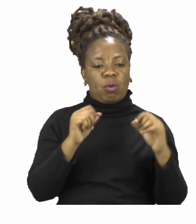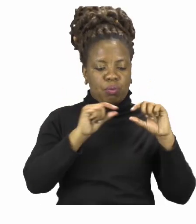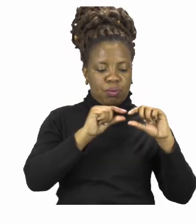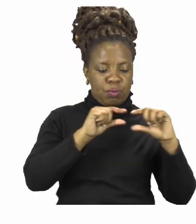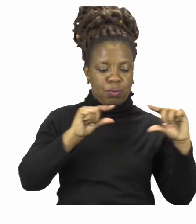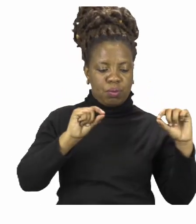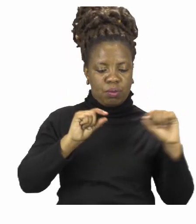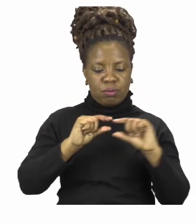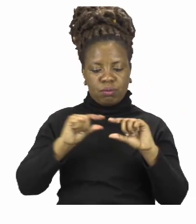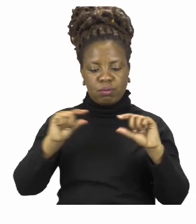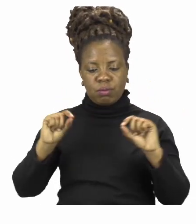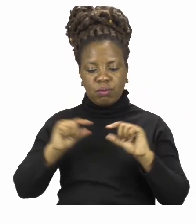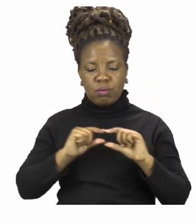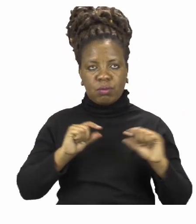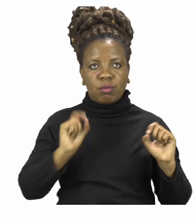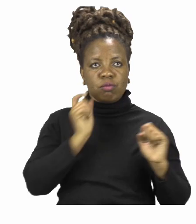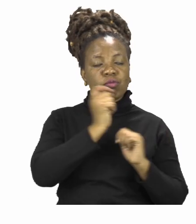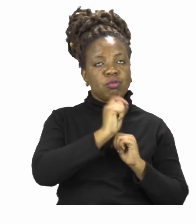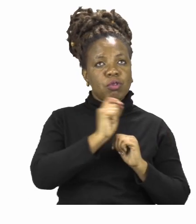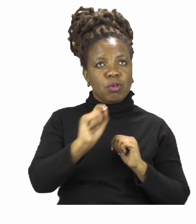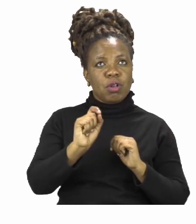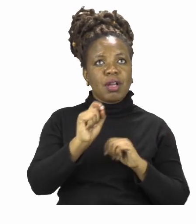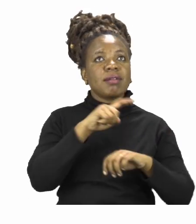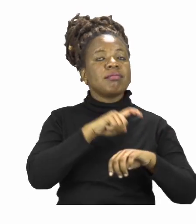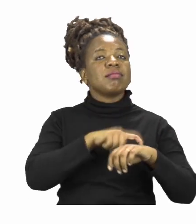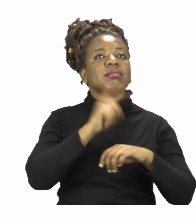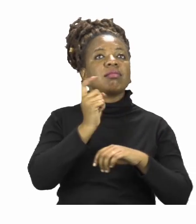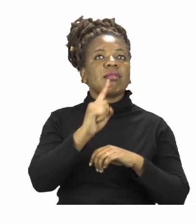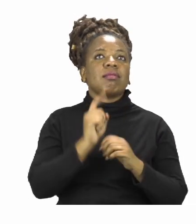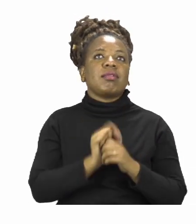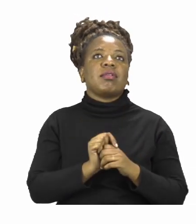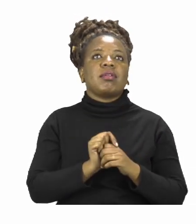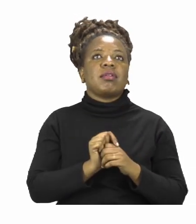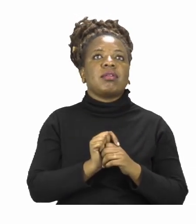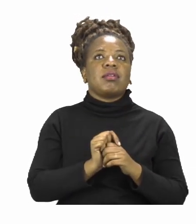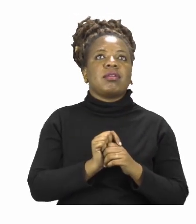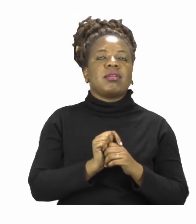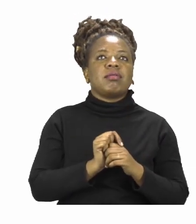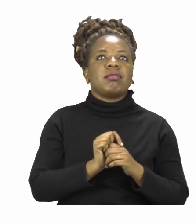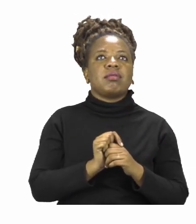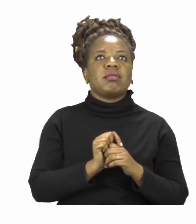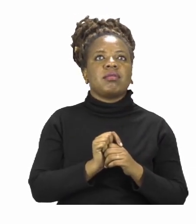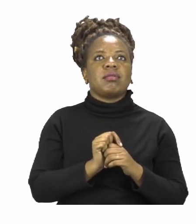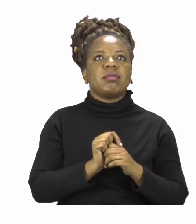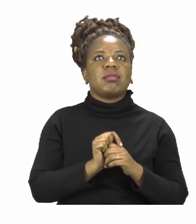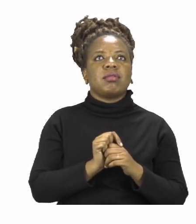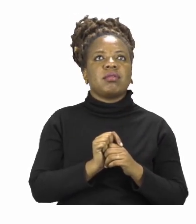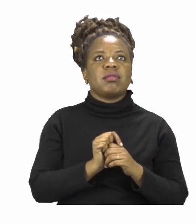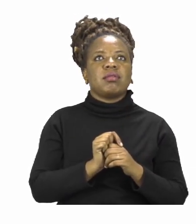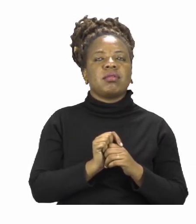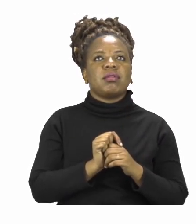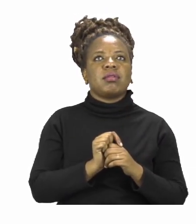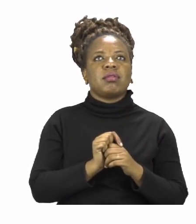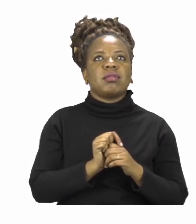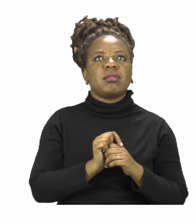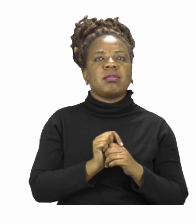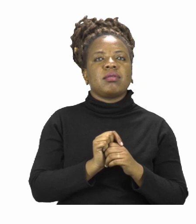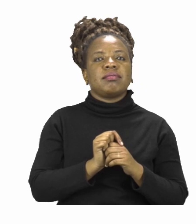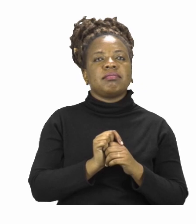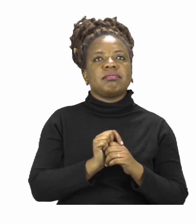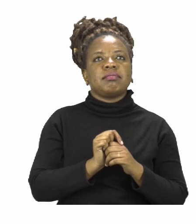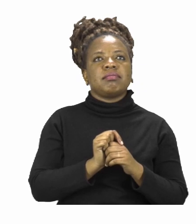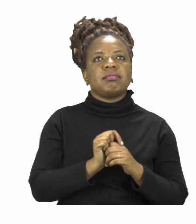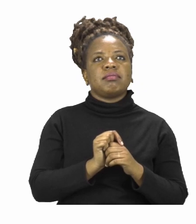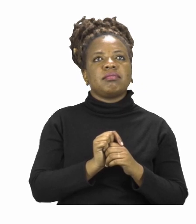I am only going to help you by showing you what each of them are going to be saying with the certain